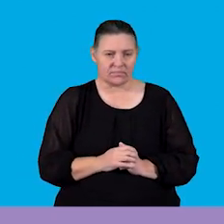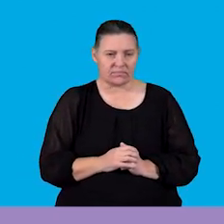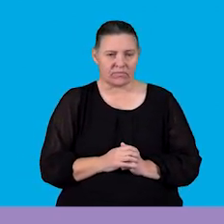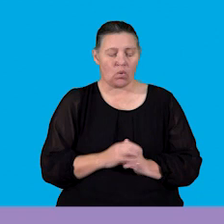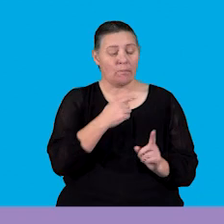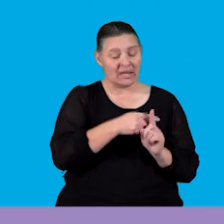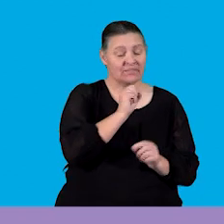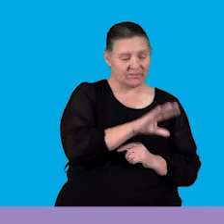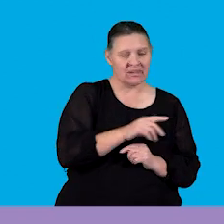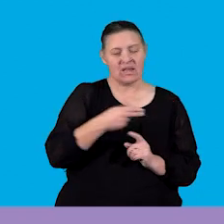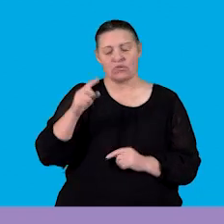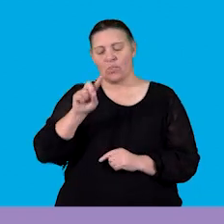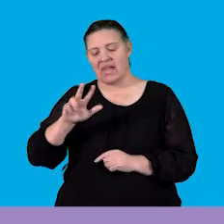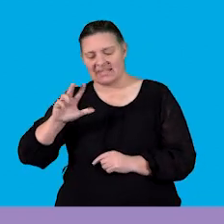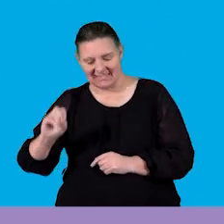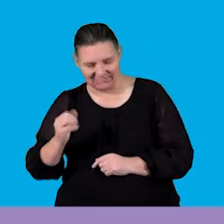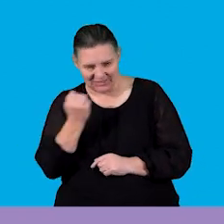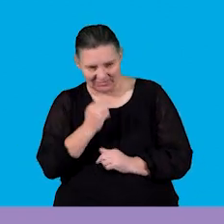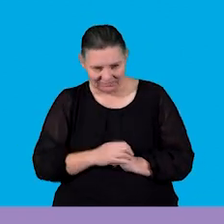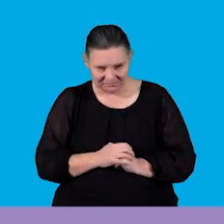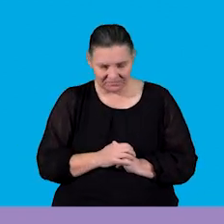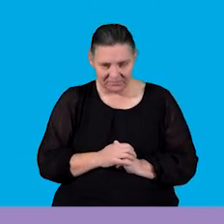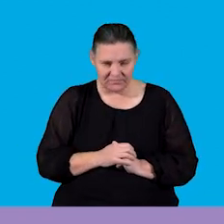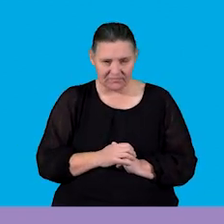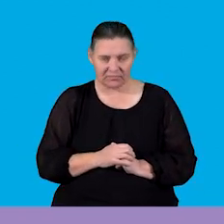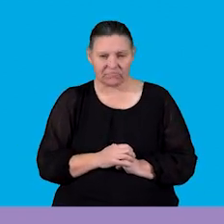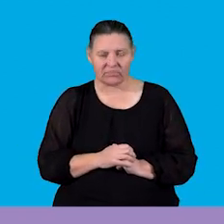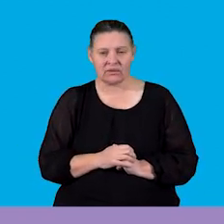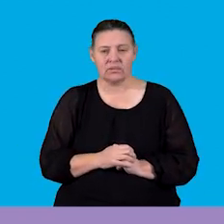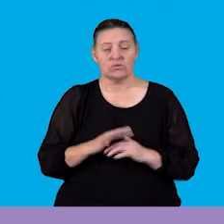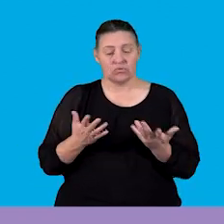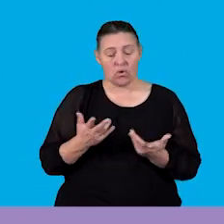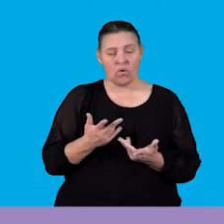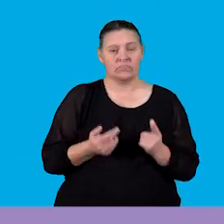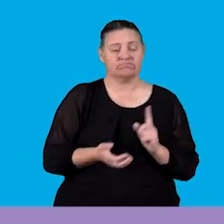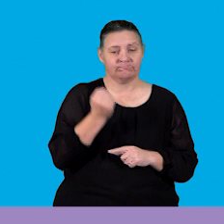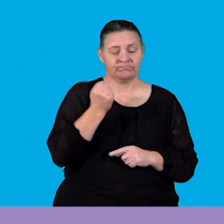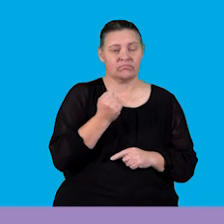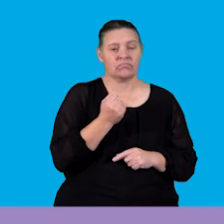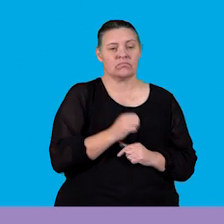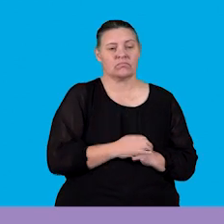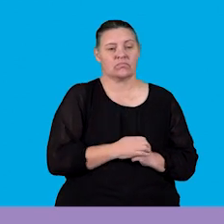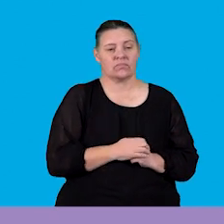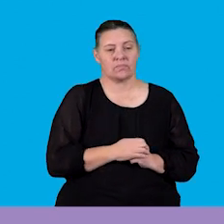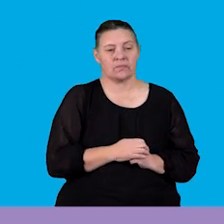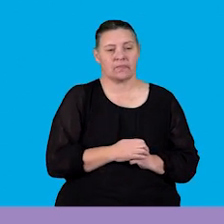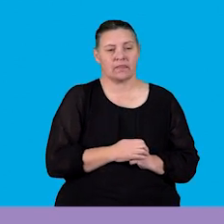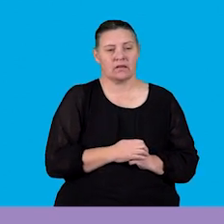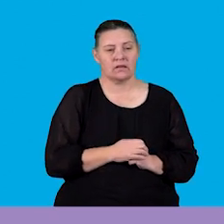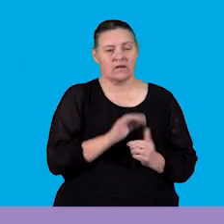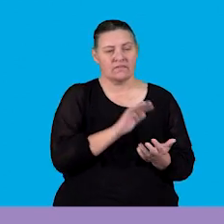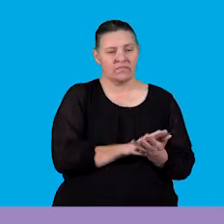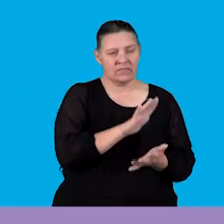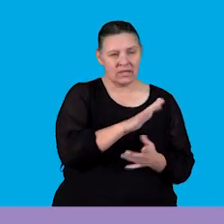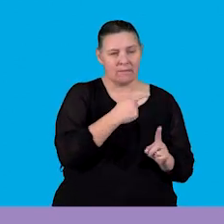been given as 15 degrees. That is 180 degrees. Now, if we take 90 and we add